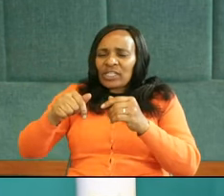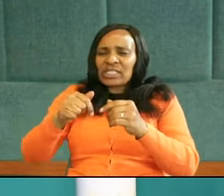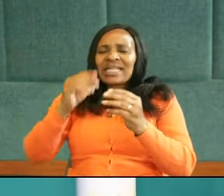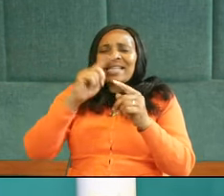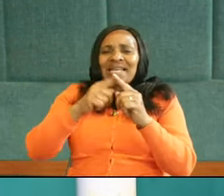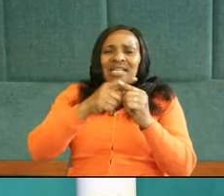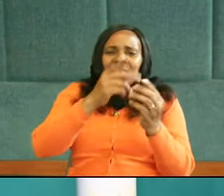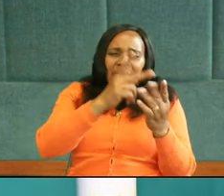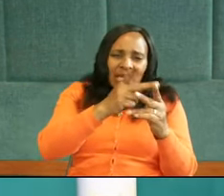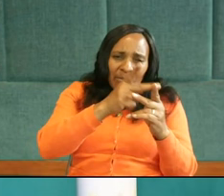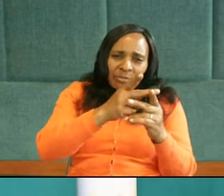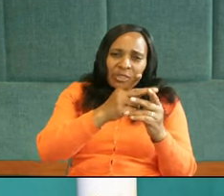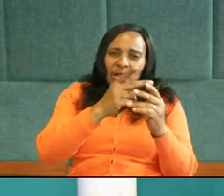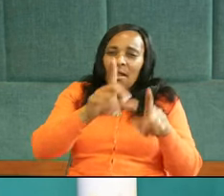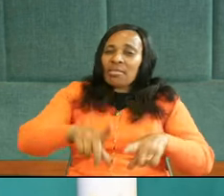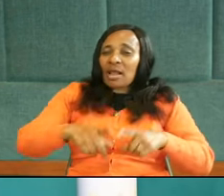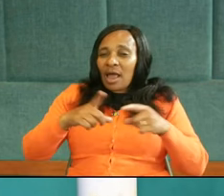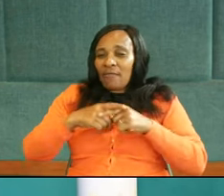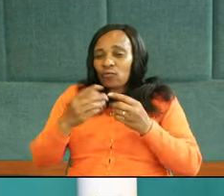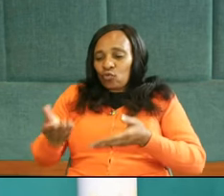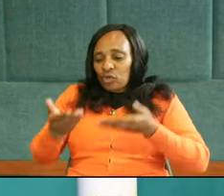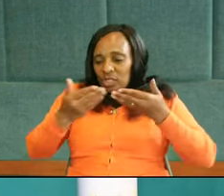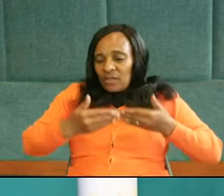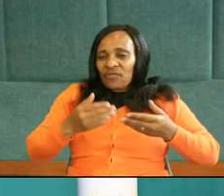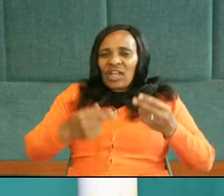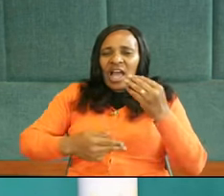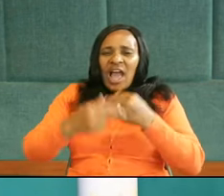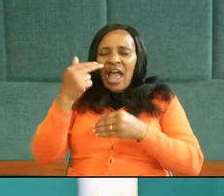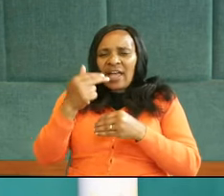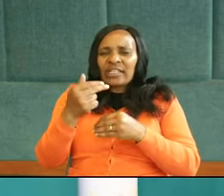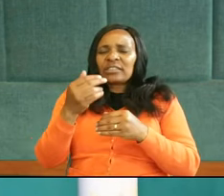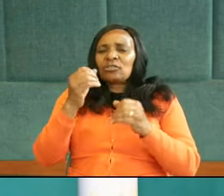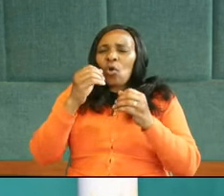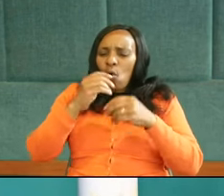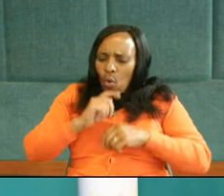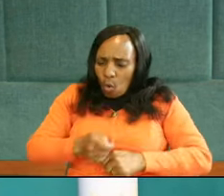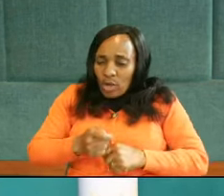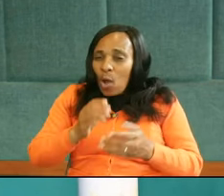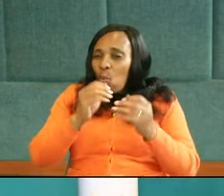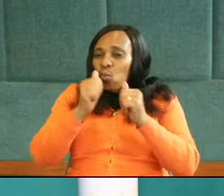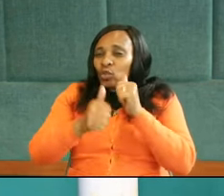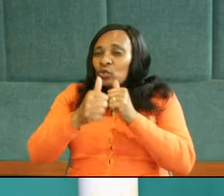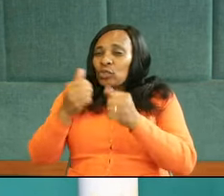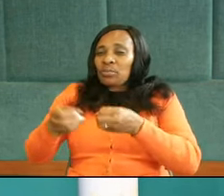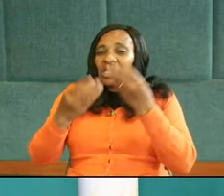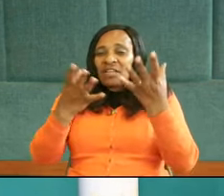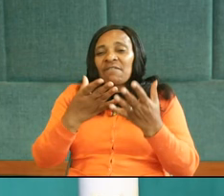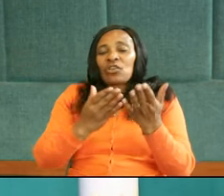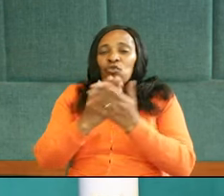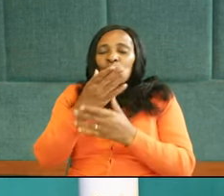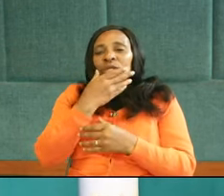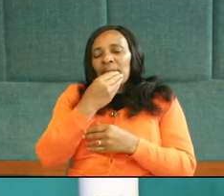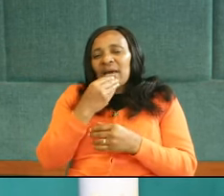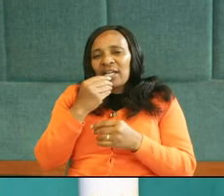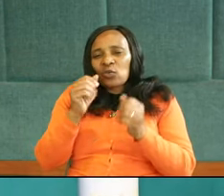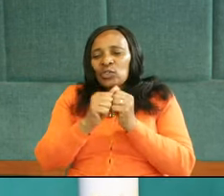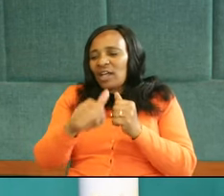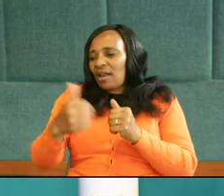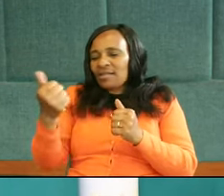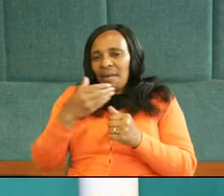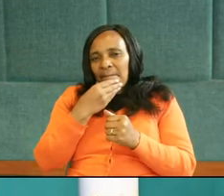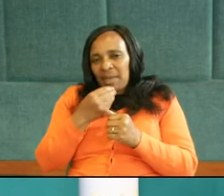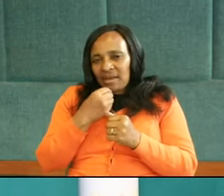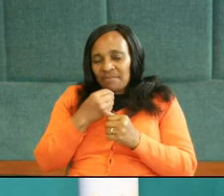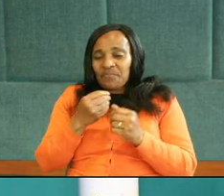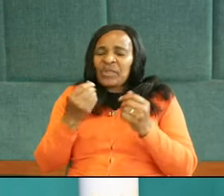life, was about to receive the highest honor that can be conferred upon man by his fellow man.